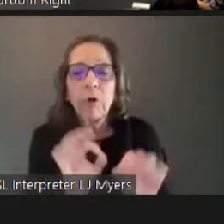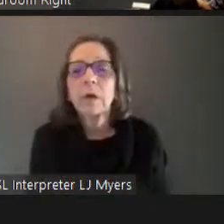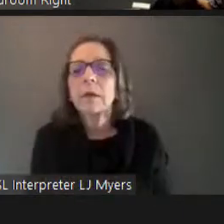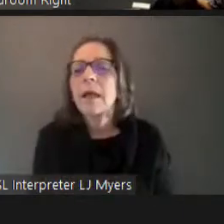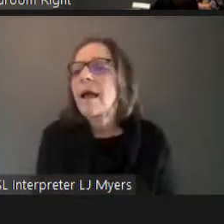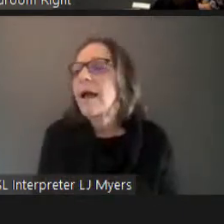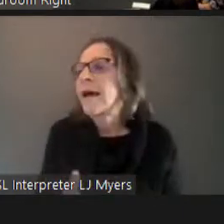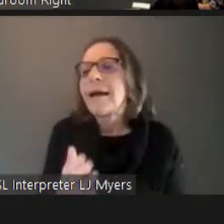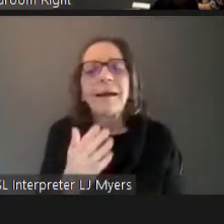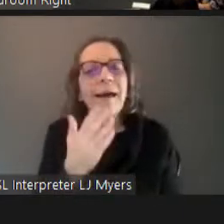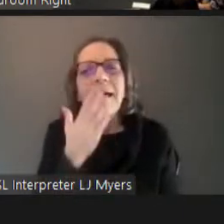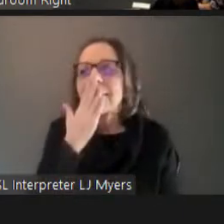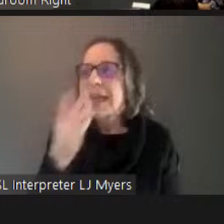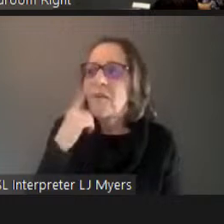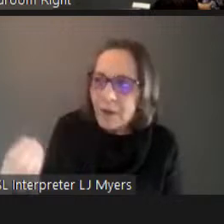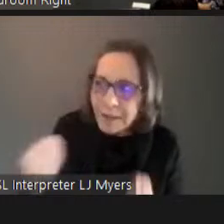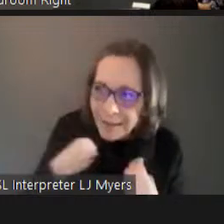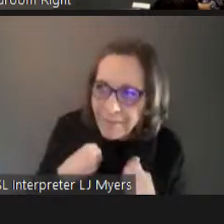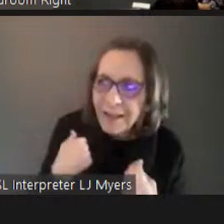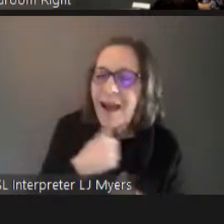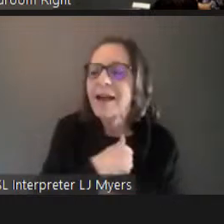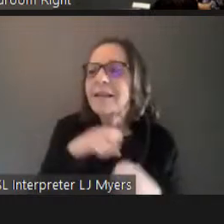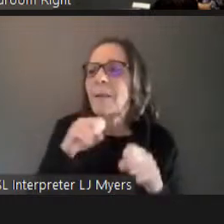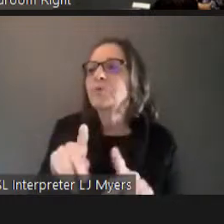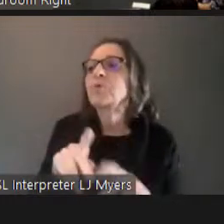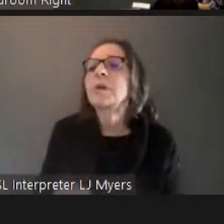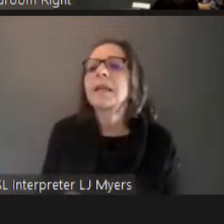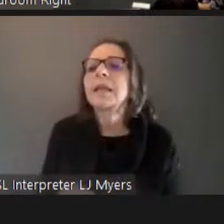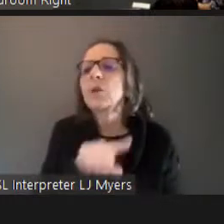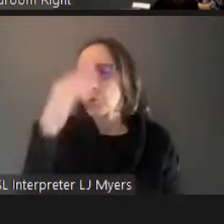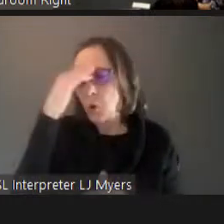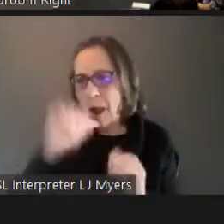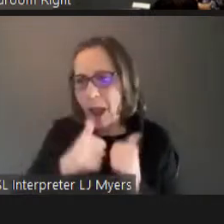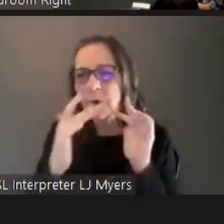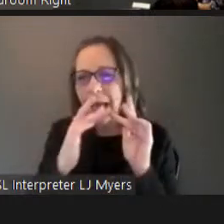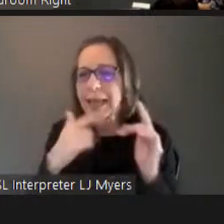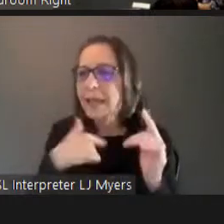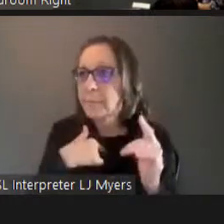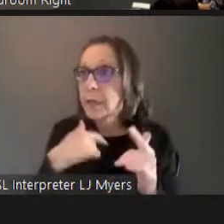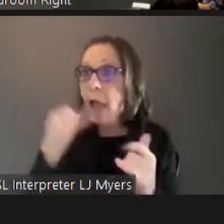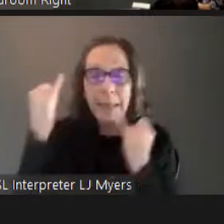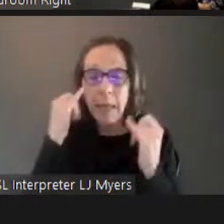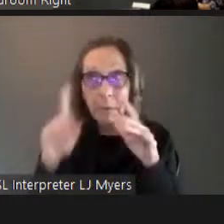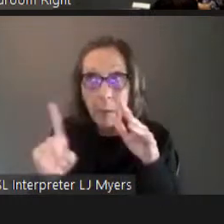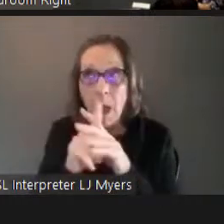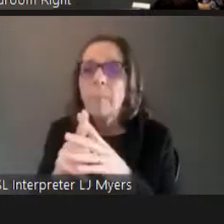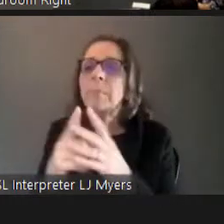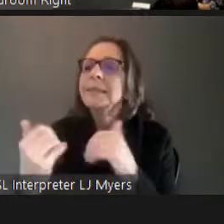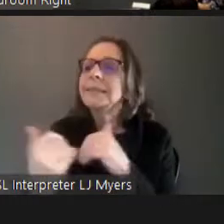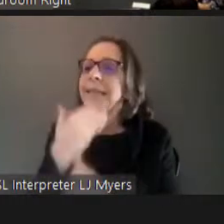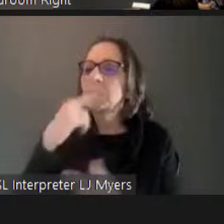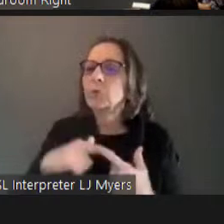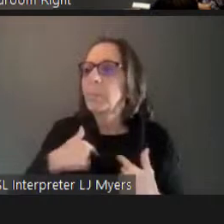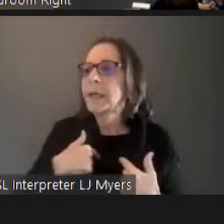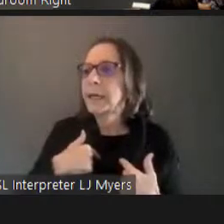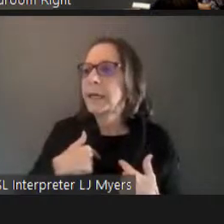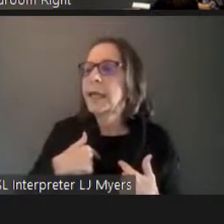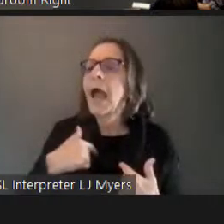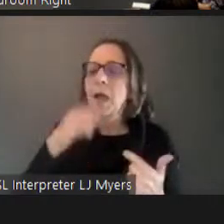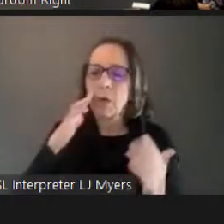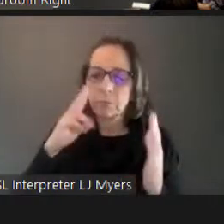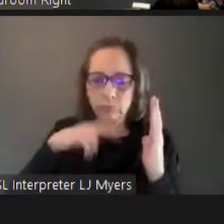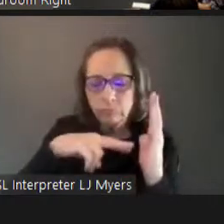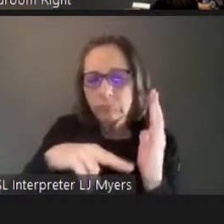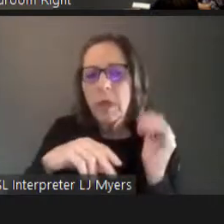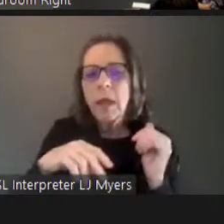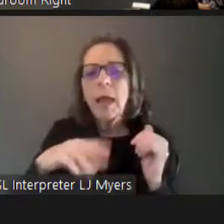much for giving us that. I think you guys all know how to reach me. So if you have other ideas, feel free to send them to me. And we'll take a look. Also, if